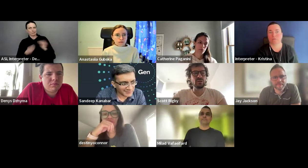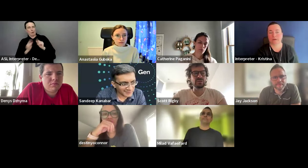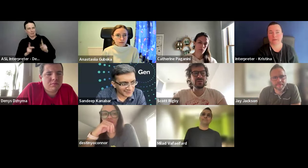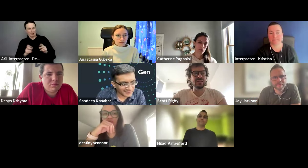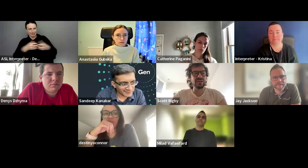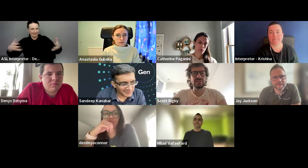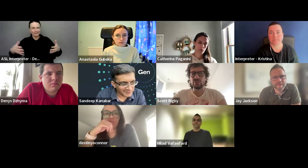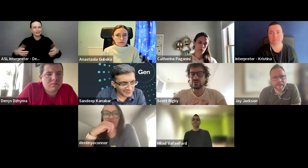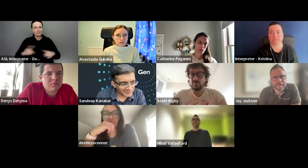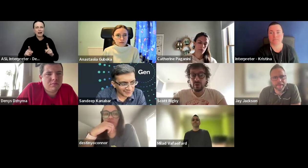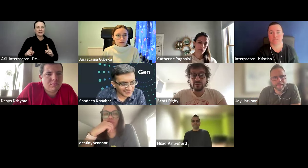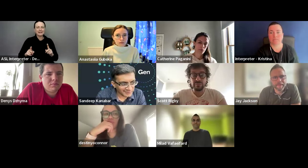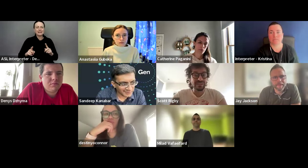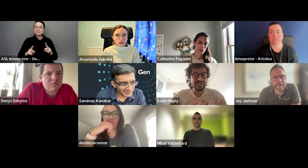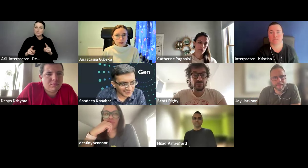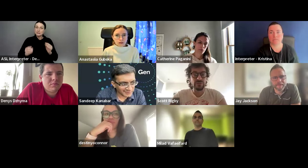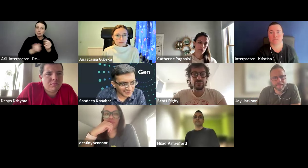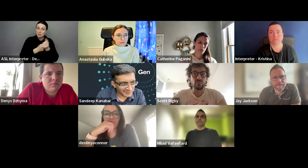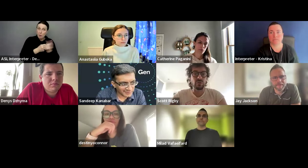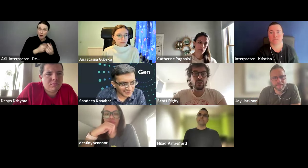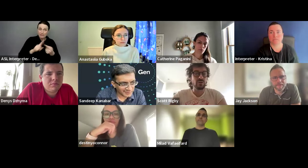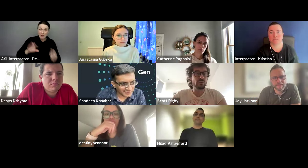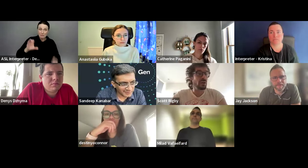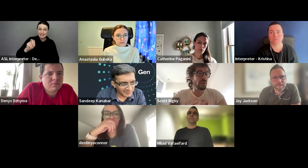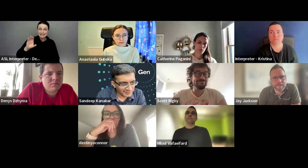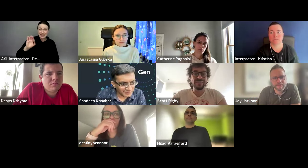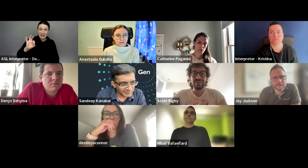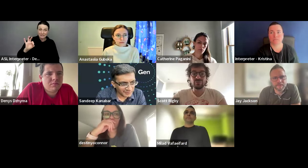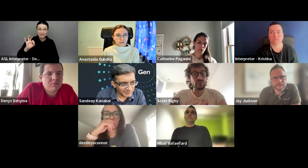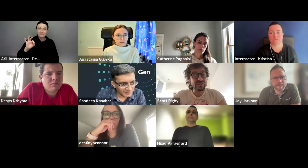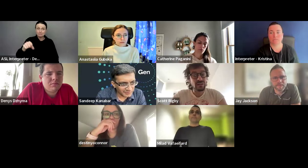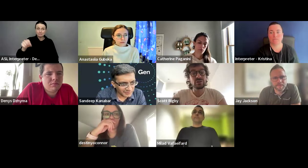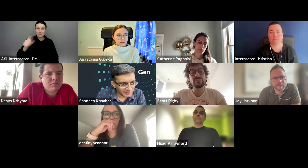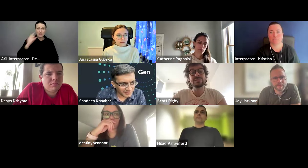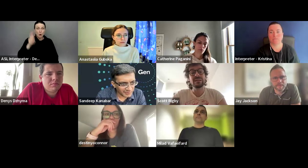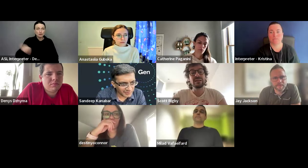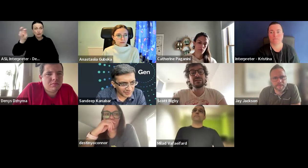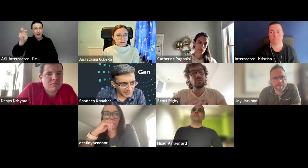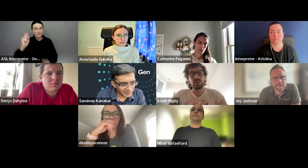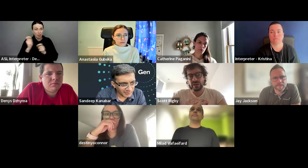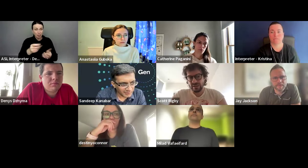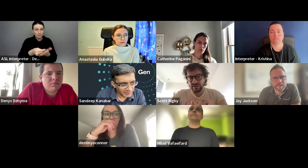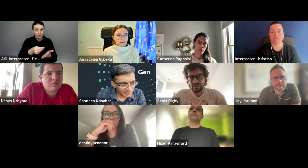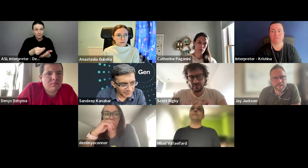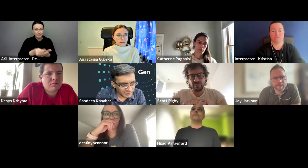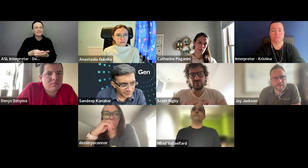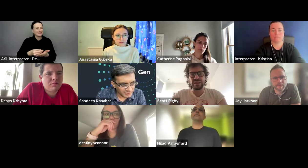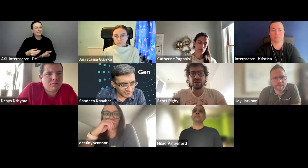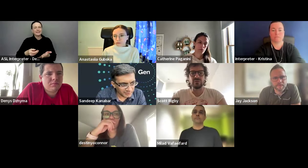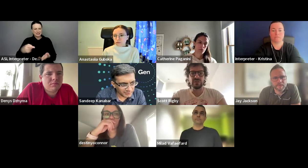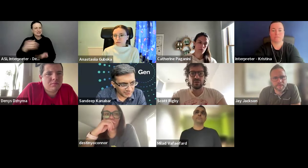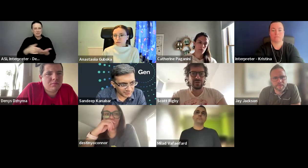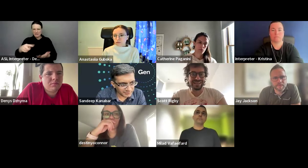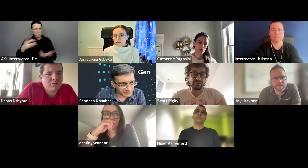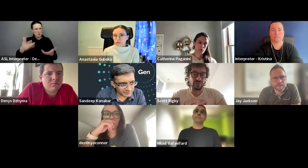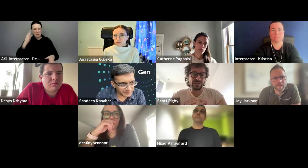you can also right. get additional support from CNCF for travel scholarships. You can already, some of you may